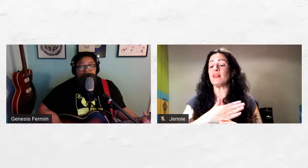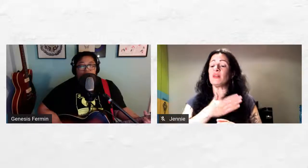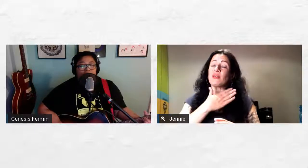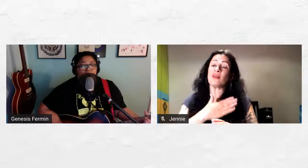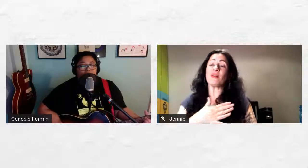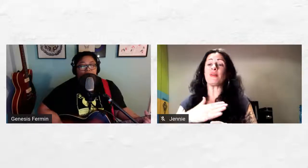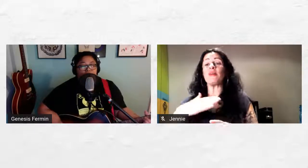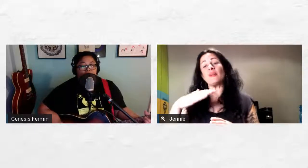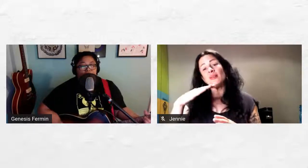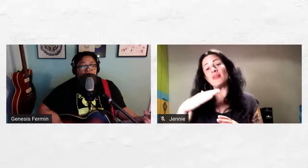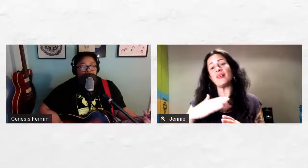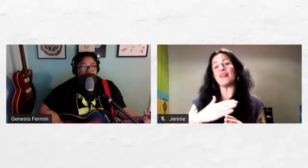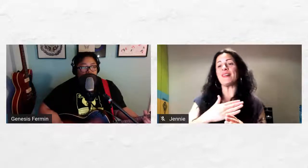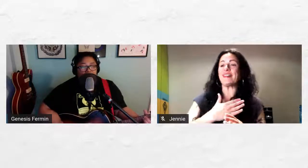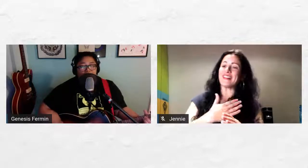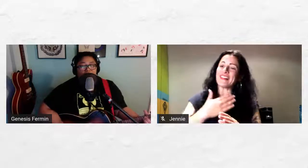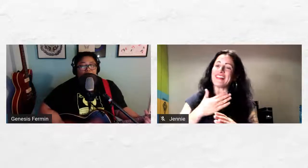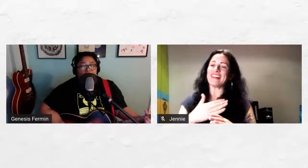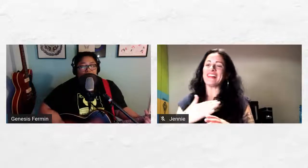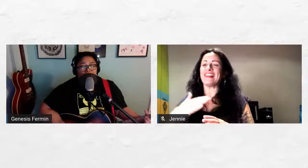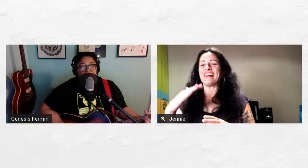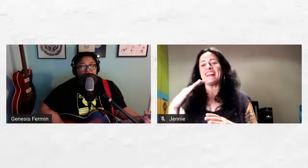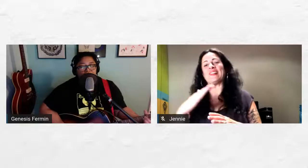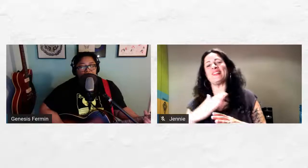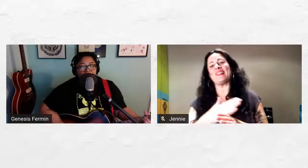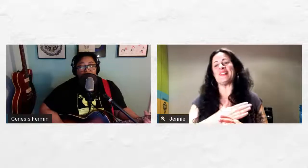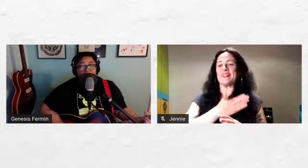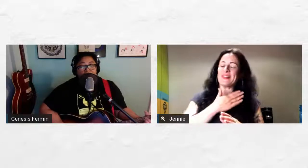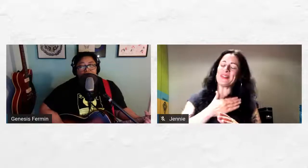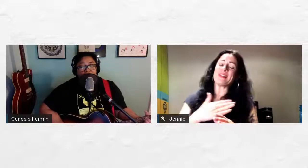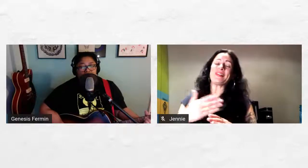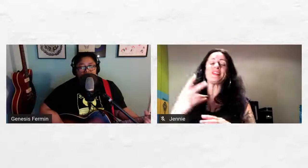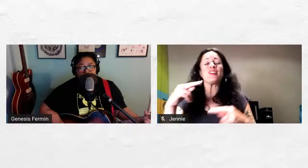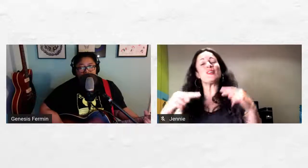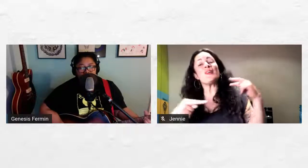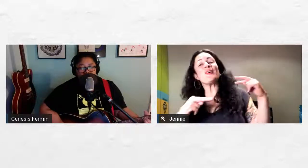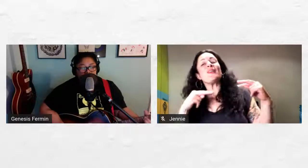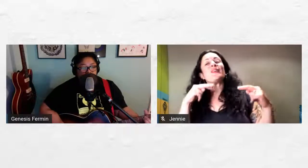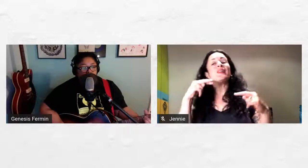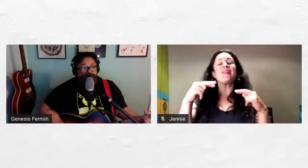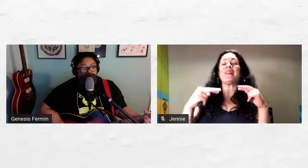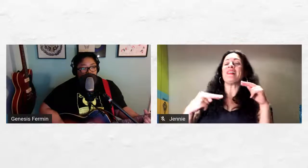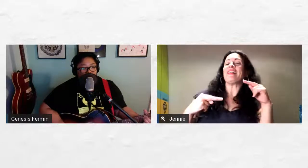oh, oh, oh, oh, oh, oh, oh, oh, oh,